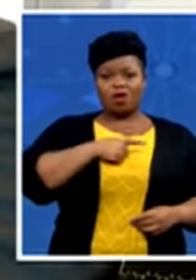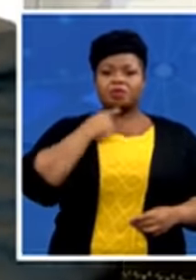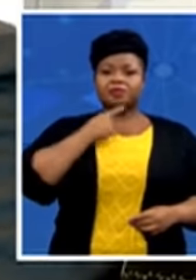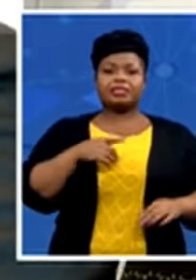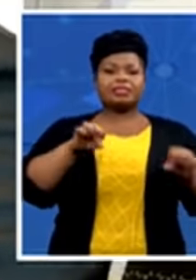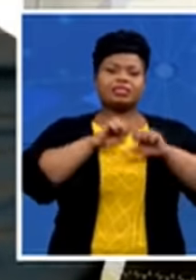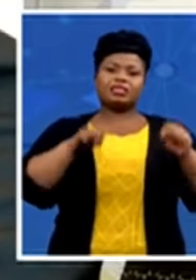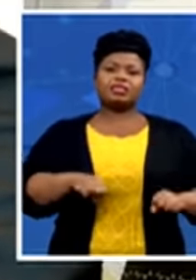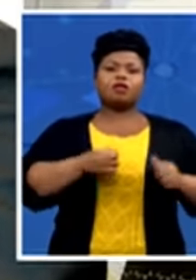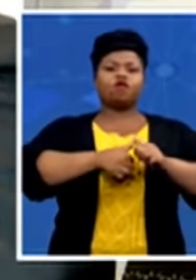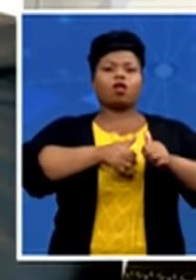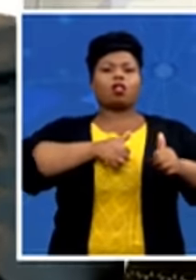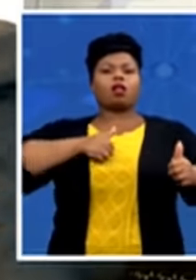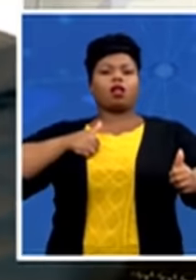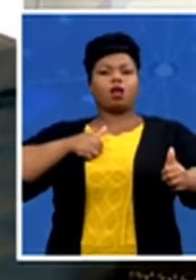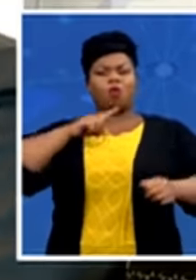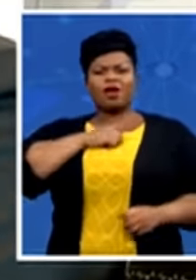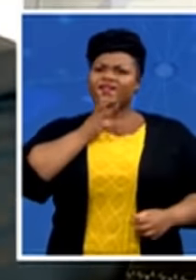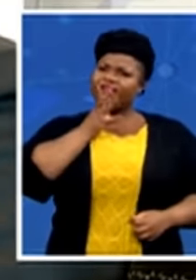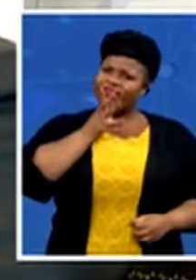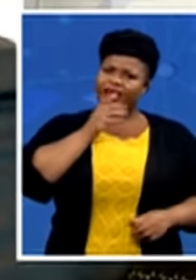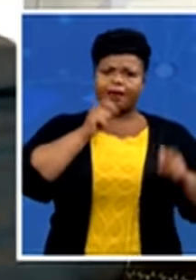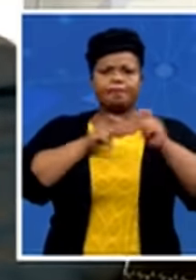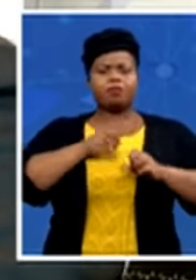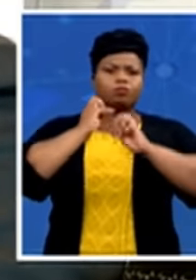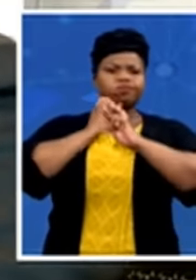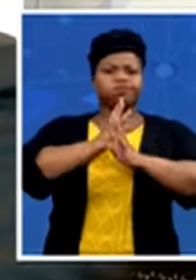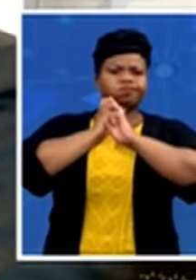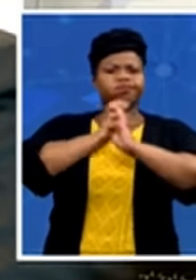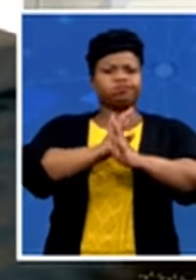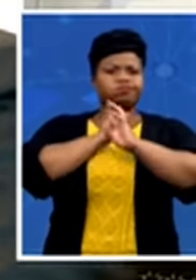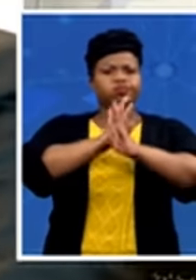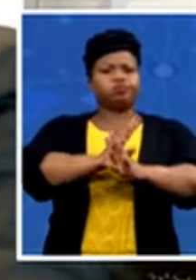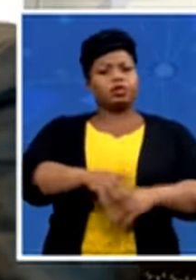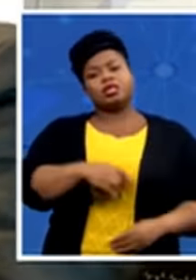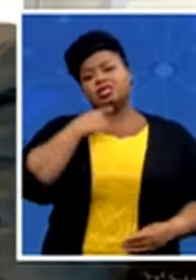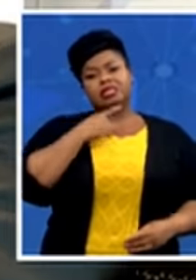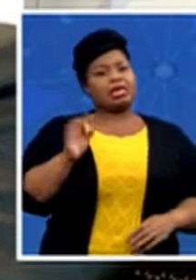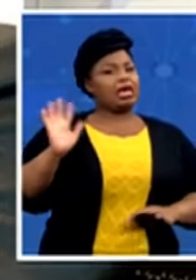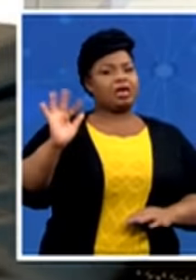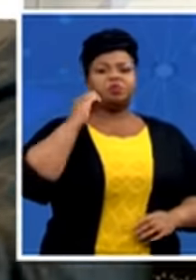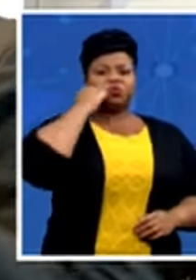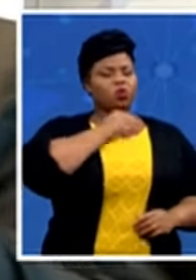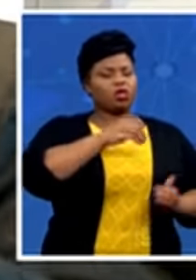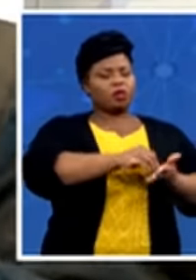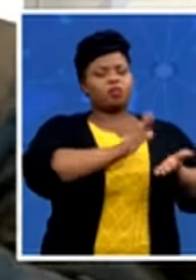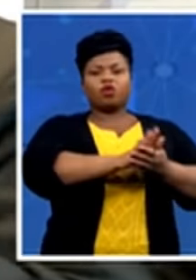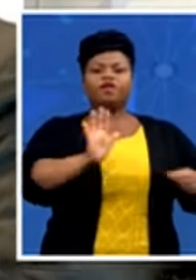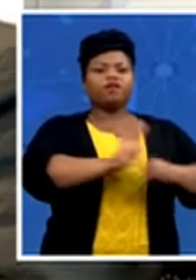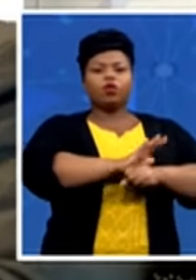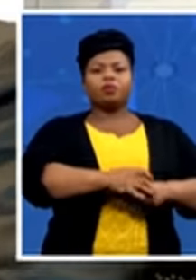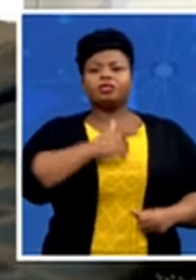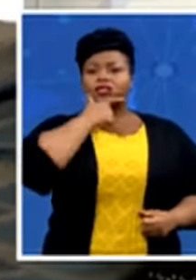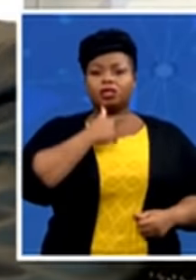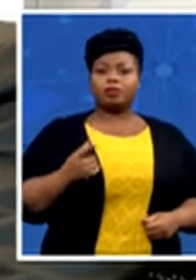walk-ins. And you'll then find out that they are saying to you that they are fully booked until December, but when you pay a bribe, you have a slot. That's